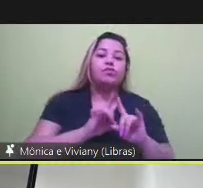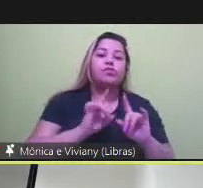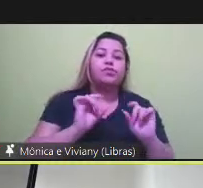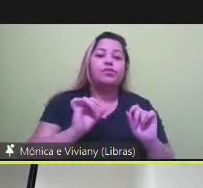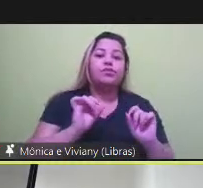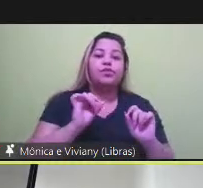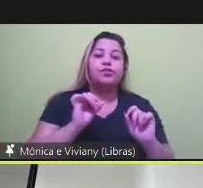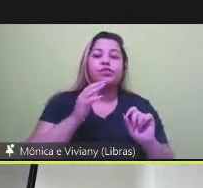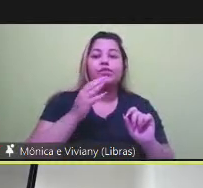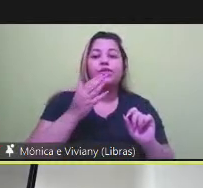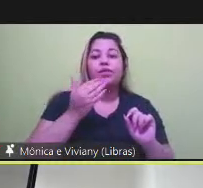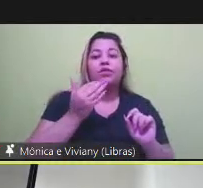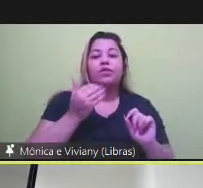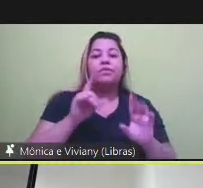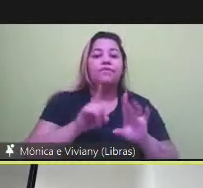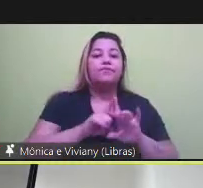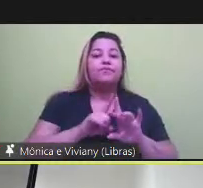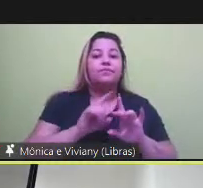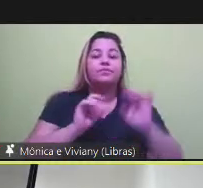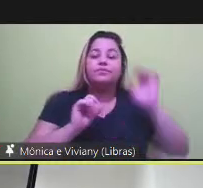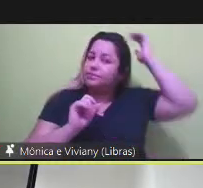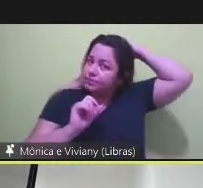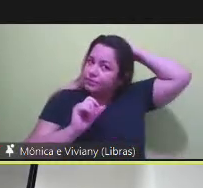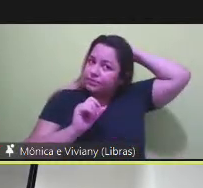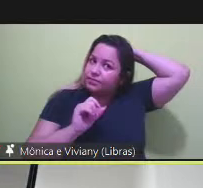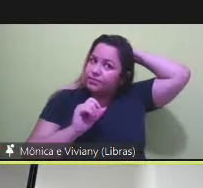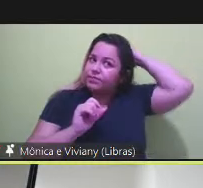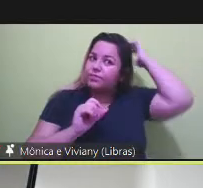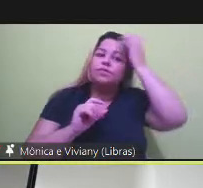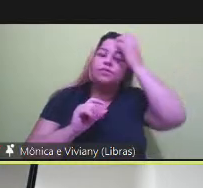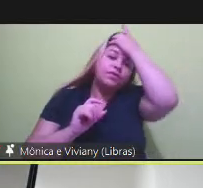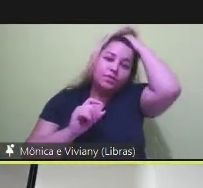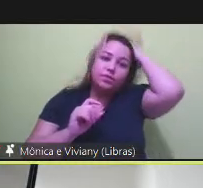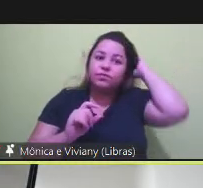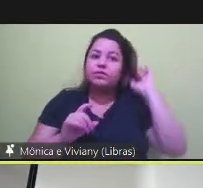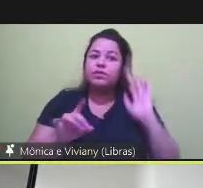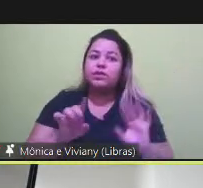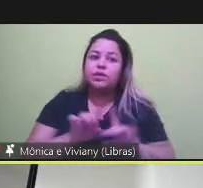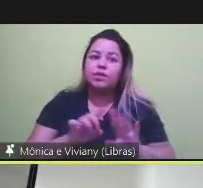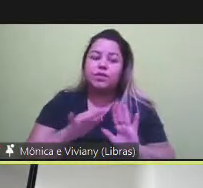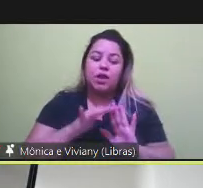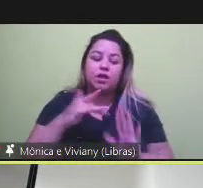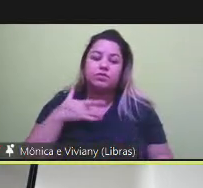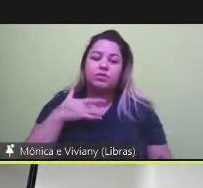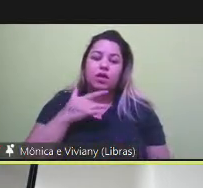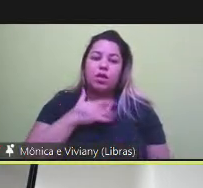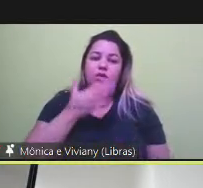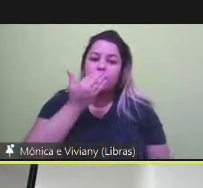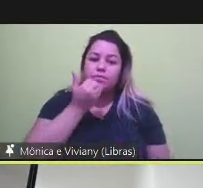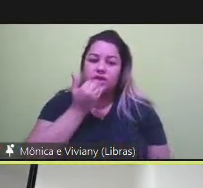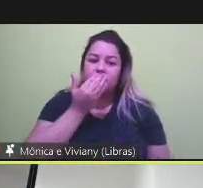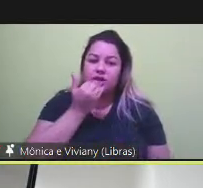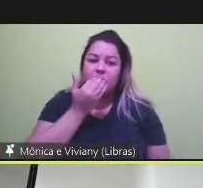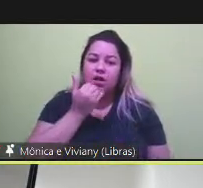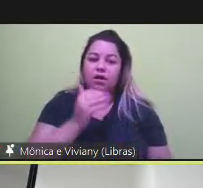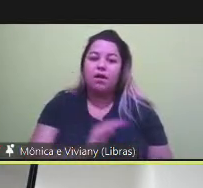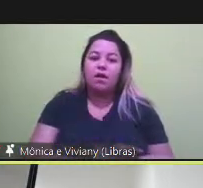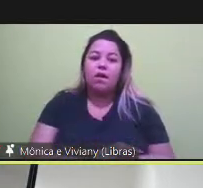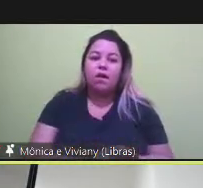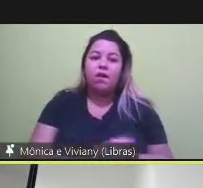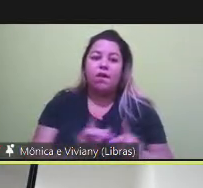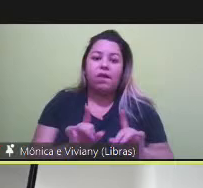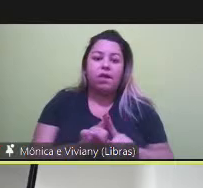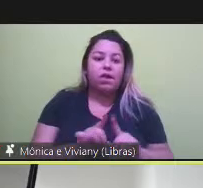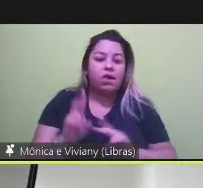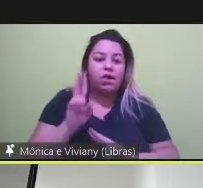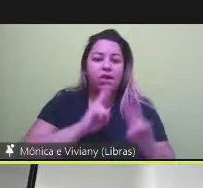suggestions of the European Union that we recommended for countries to have plans for the change in the components